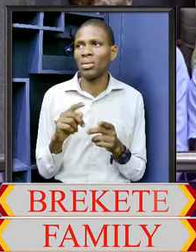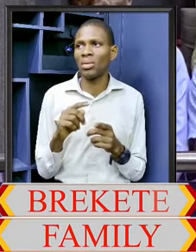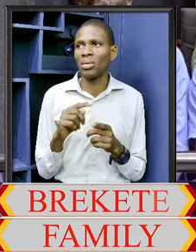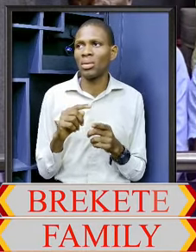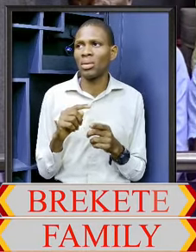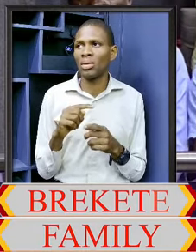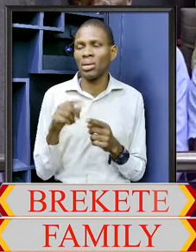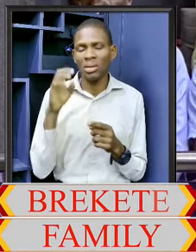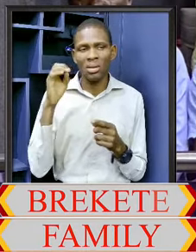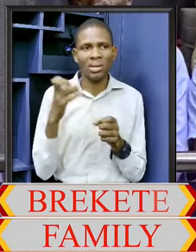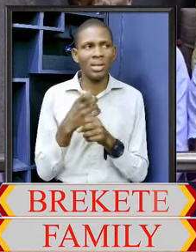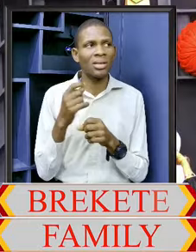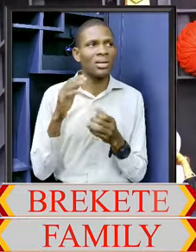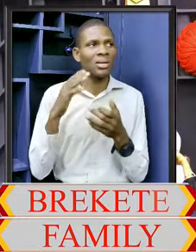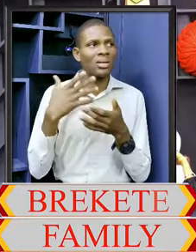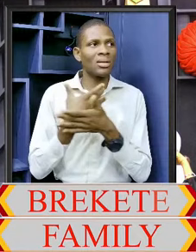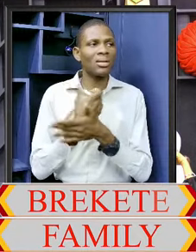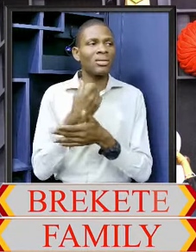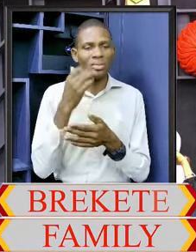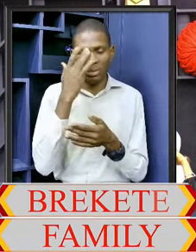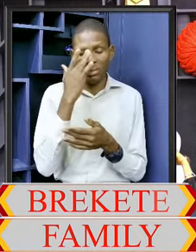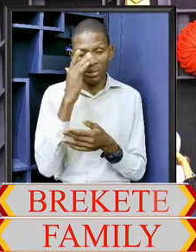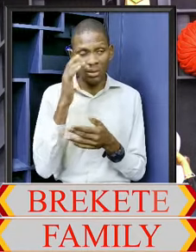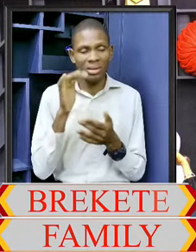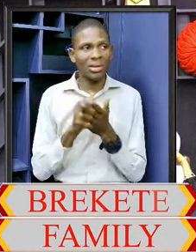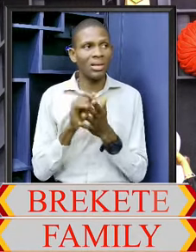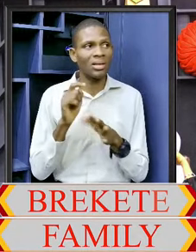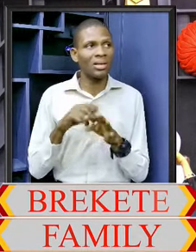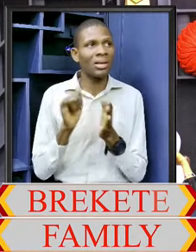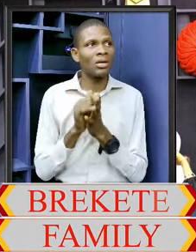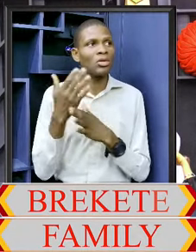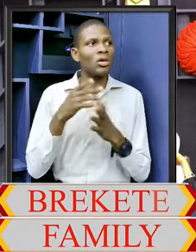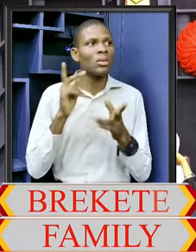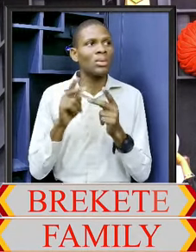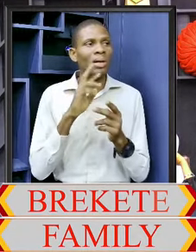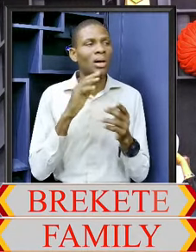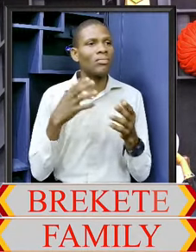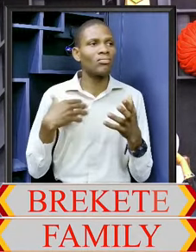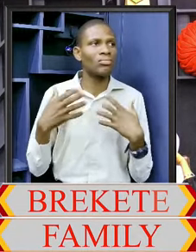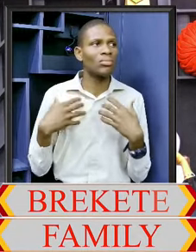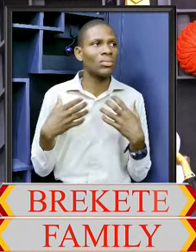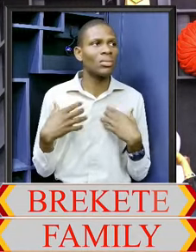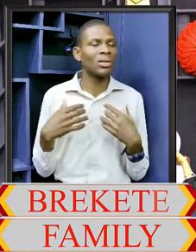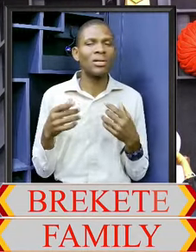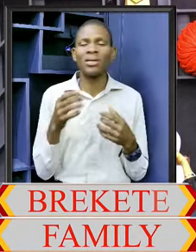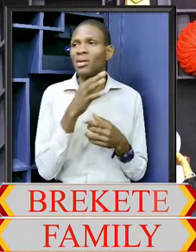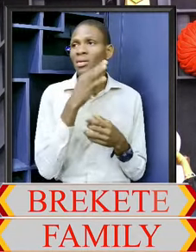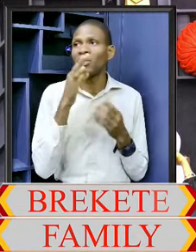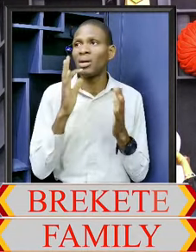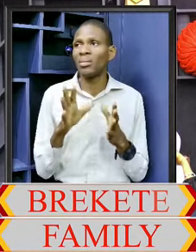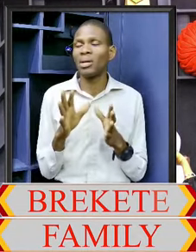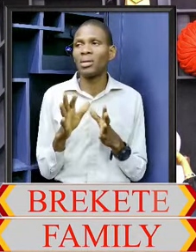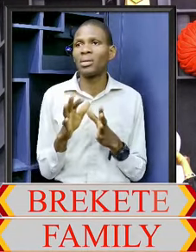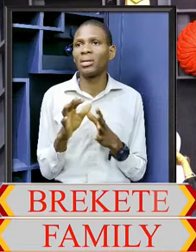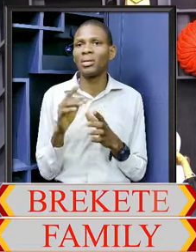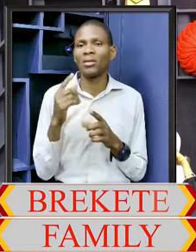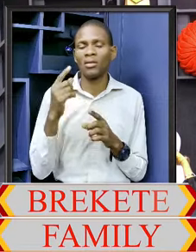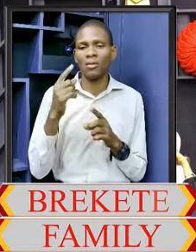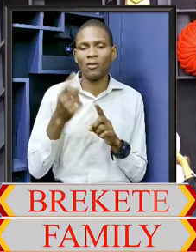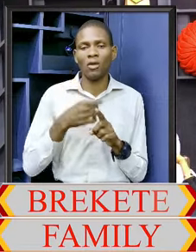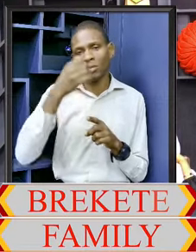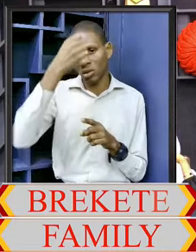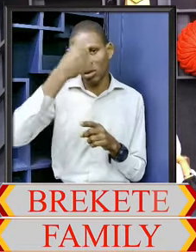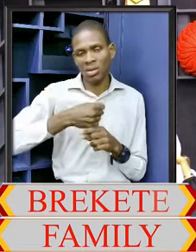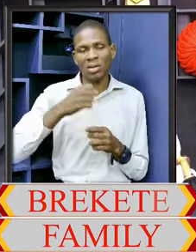they hear the news, okay, they come. That yes, time we be saying talk and say some people they complain that farmers wanna be, yes, sir, for